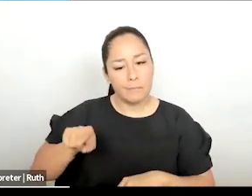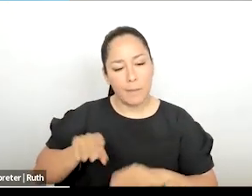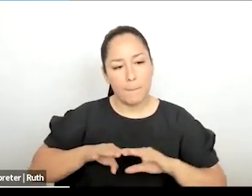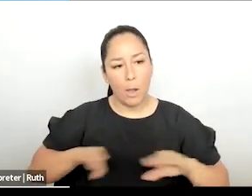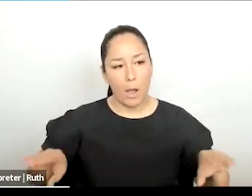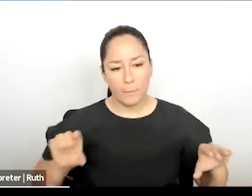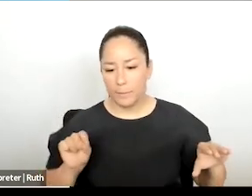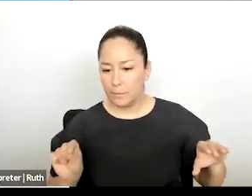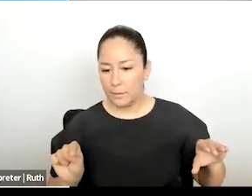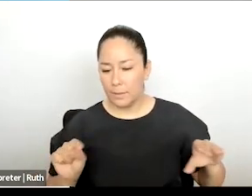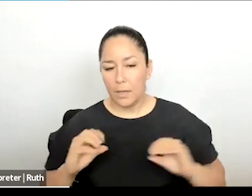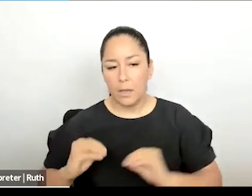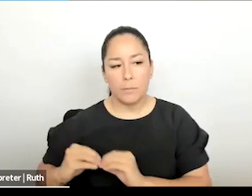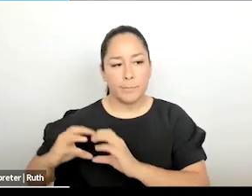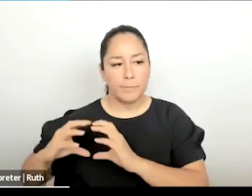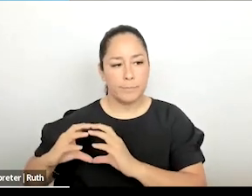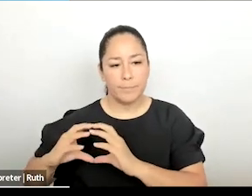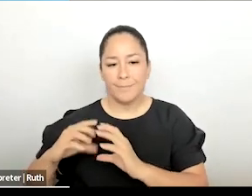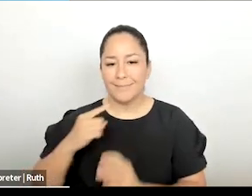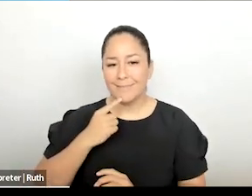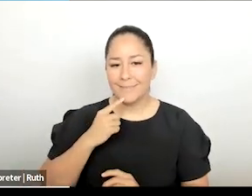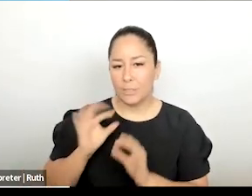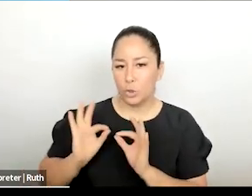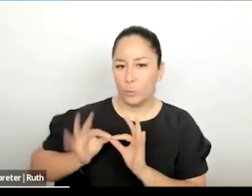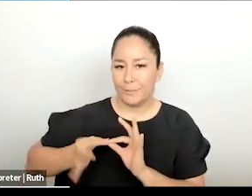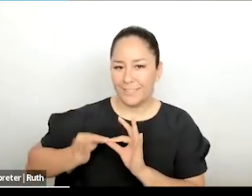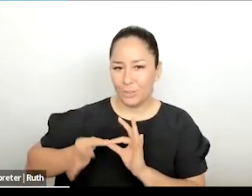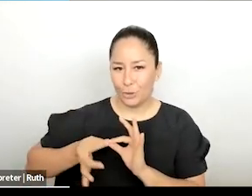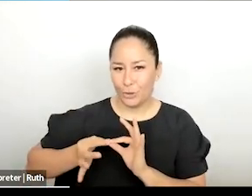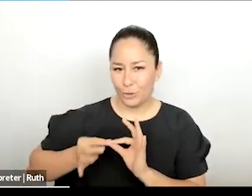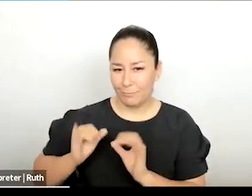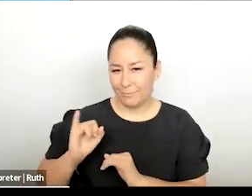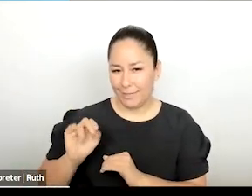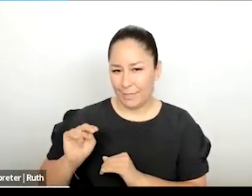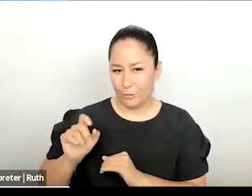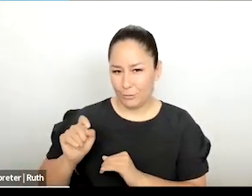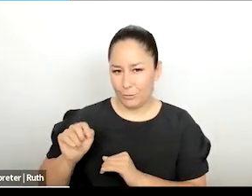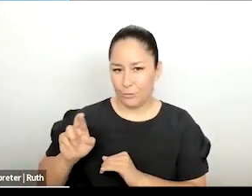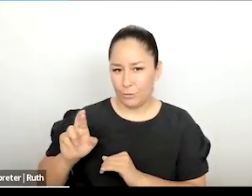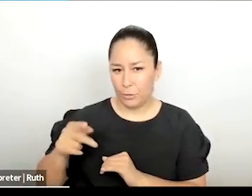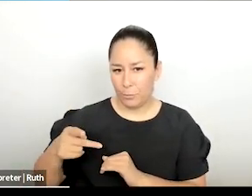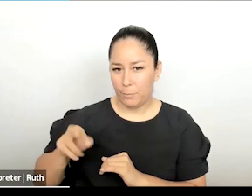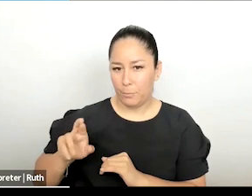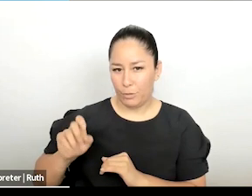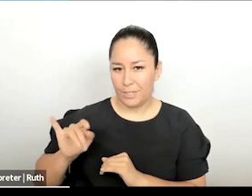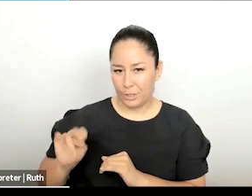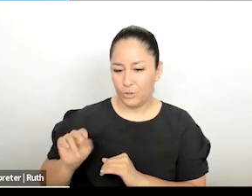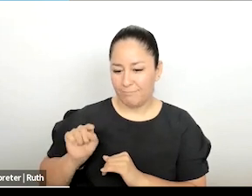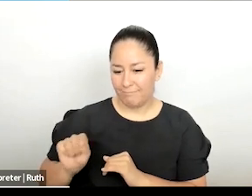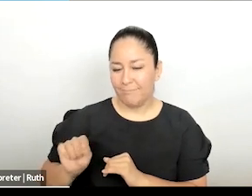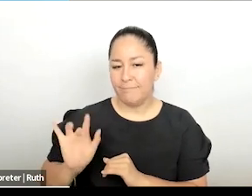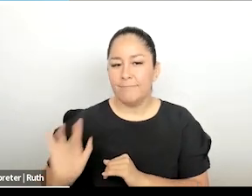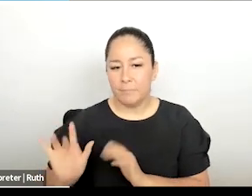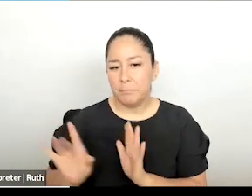bottom of your Zoom menu to select the language of your heart. If you have any questions or need some assistance